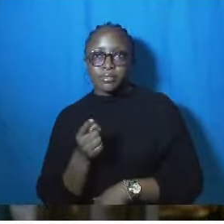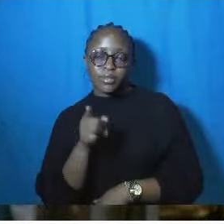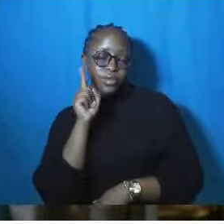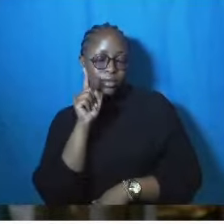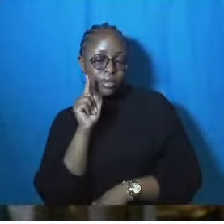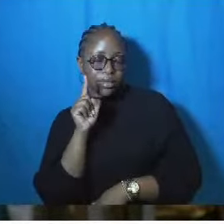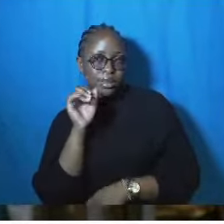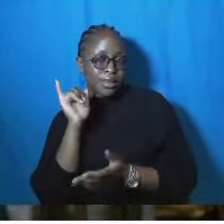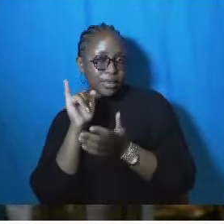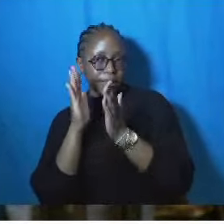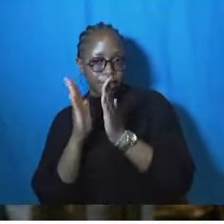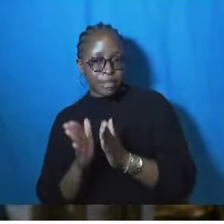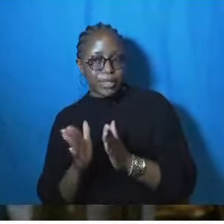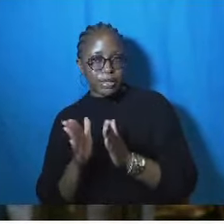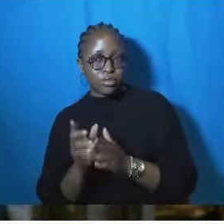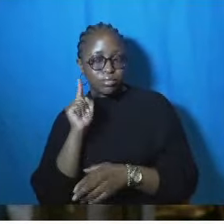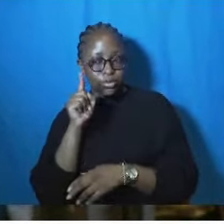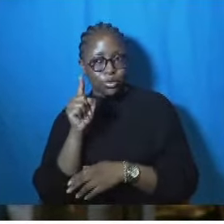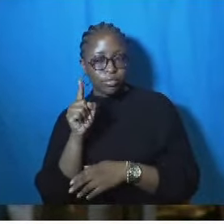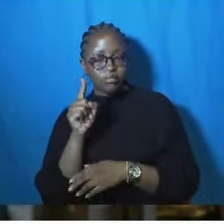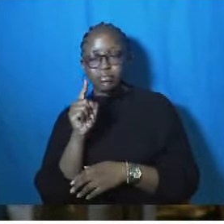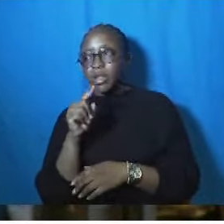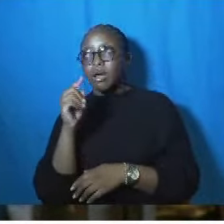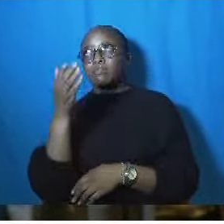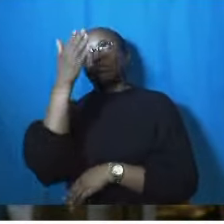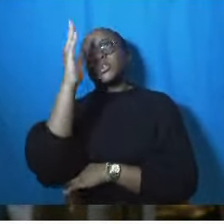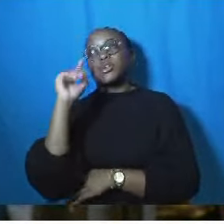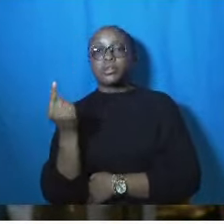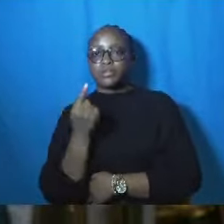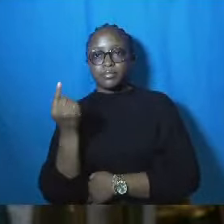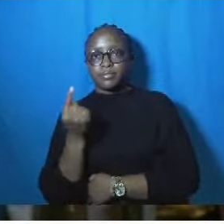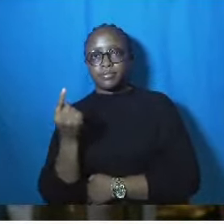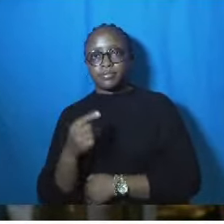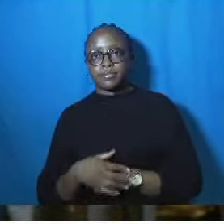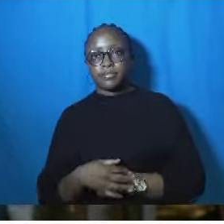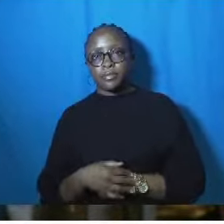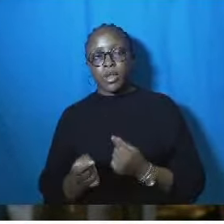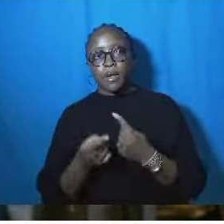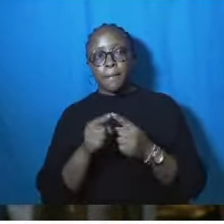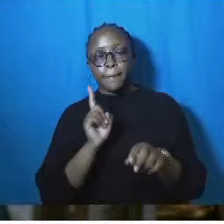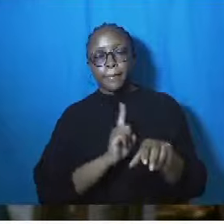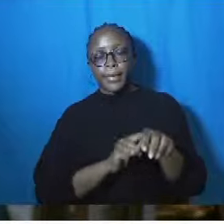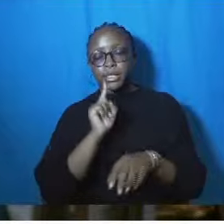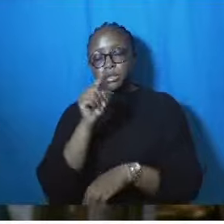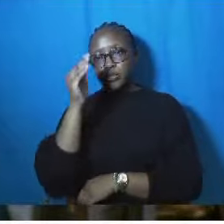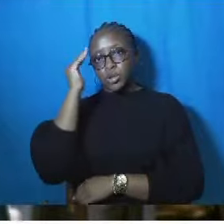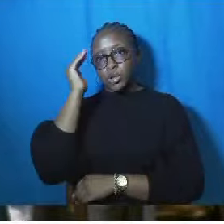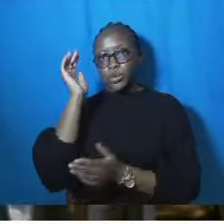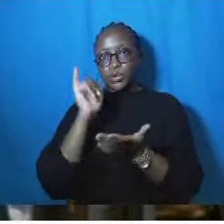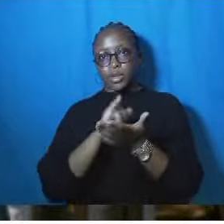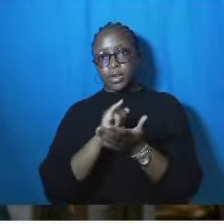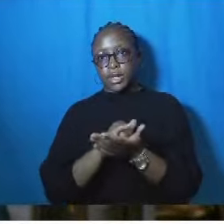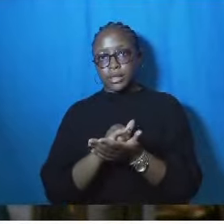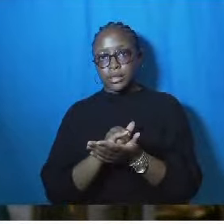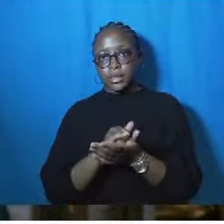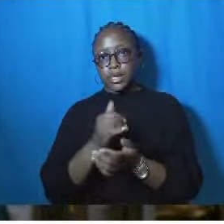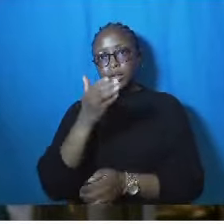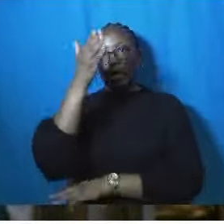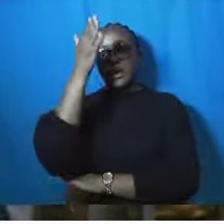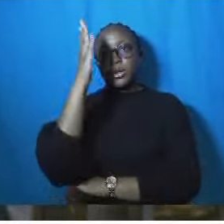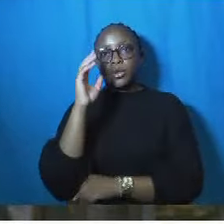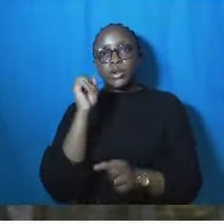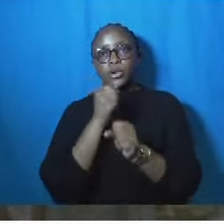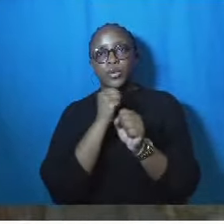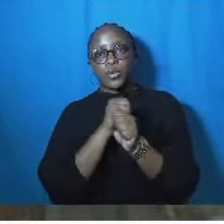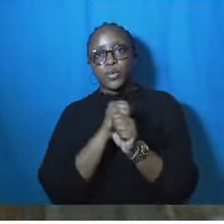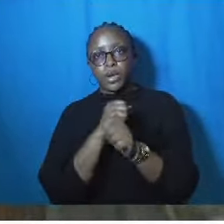And this is where peace comes through though. You knowing that God is at work in them. You can trust